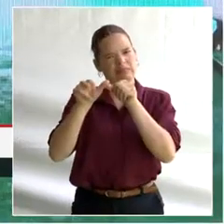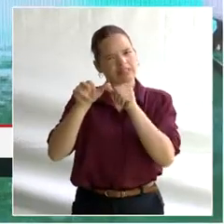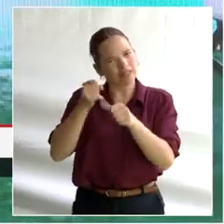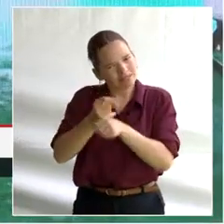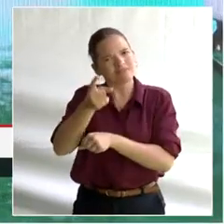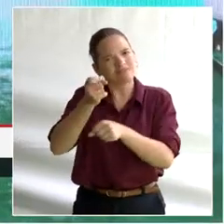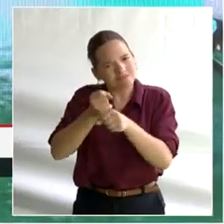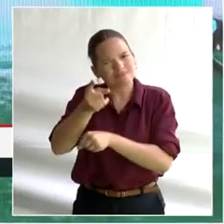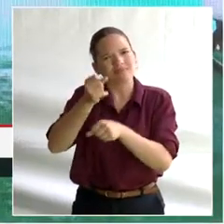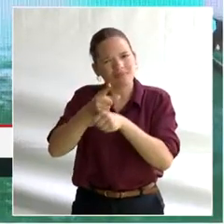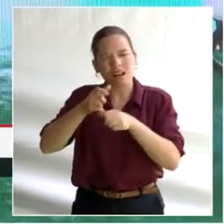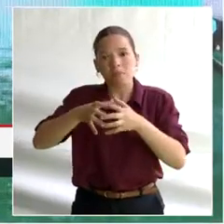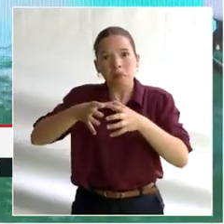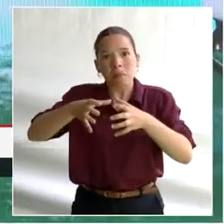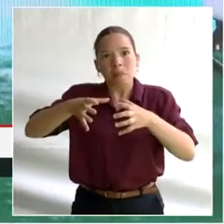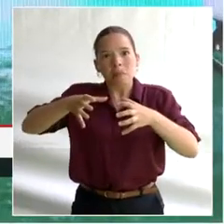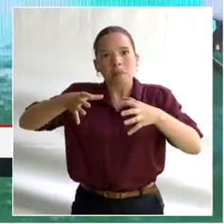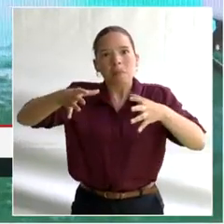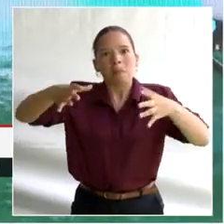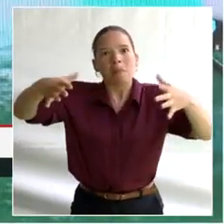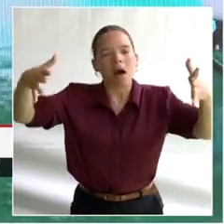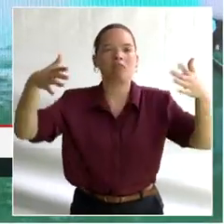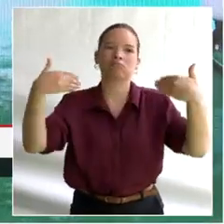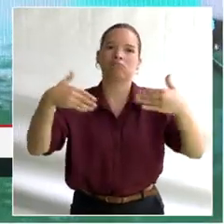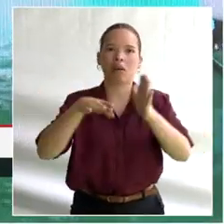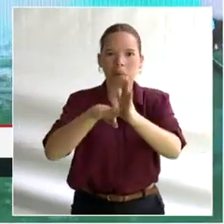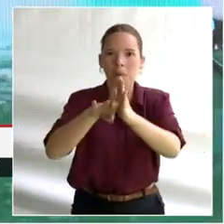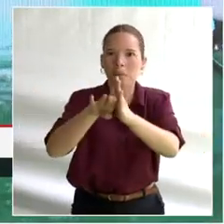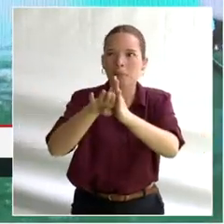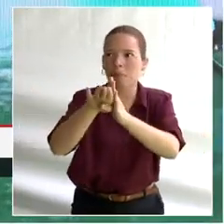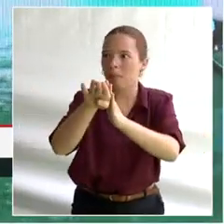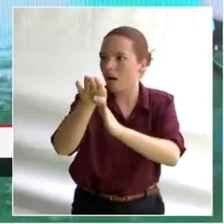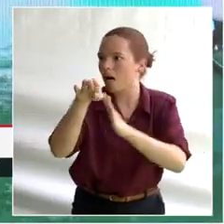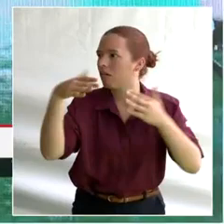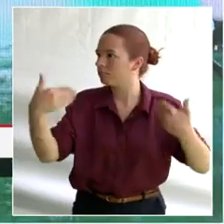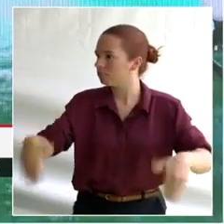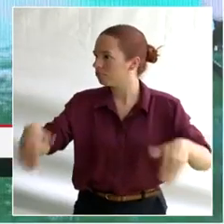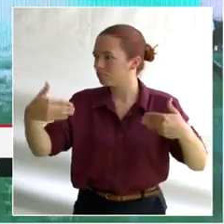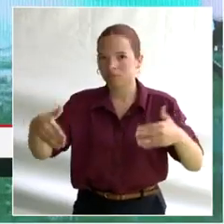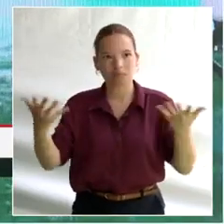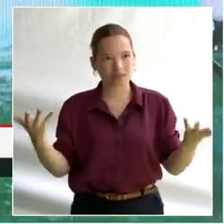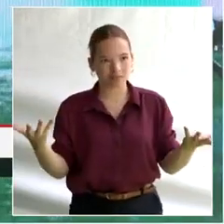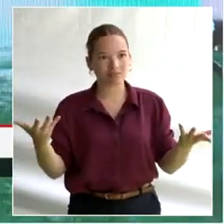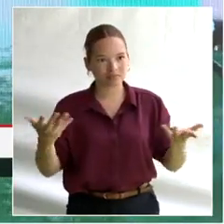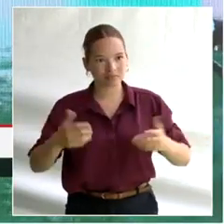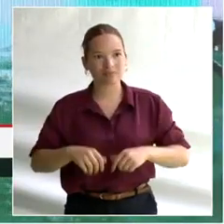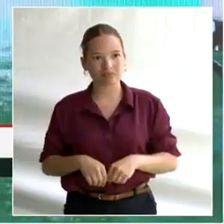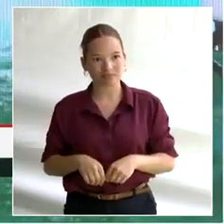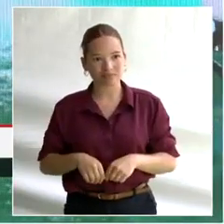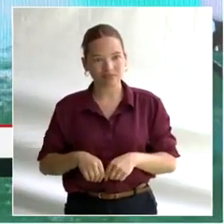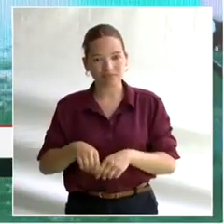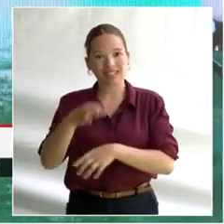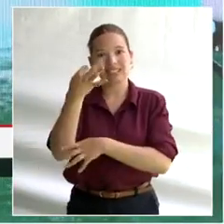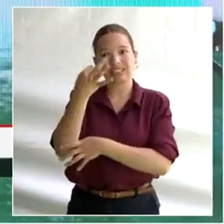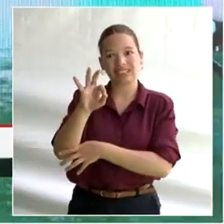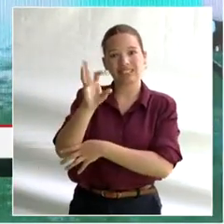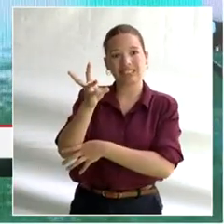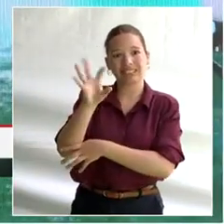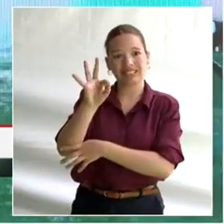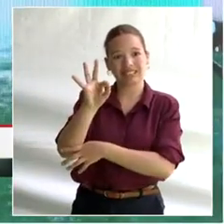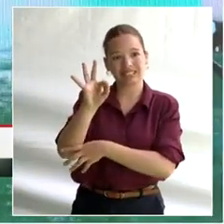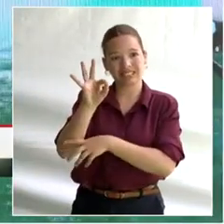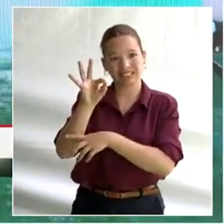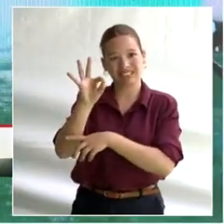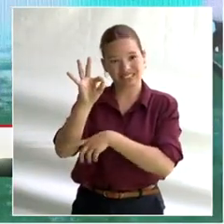today. But that vision of John, Donald, and Arthur survives to this day, and it's something that we all treasure, honor,